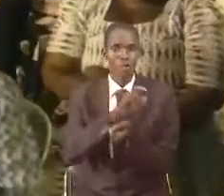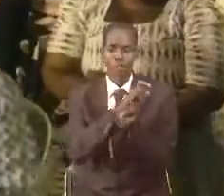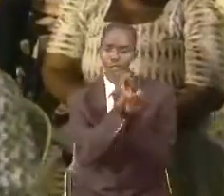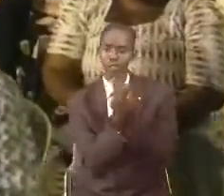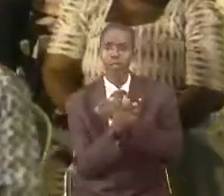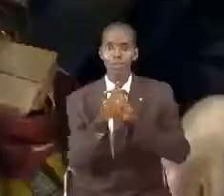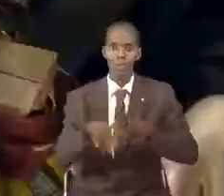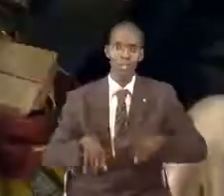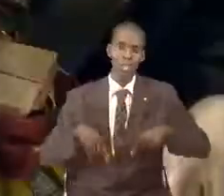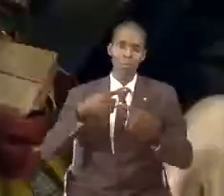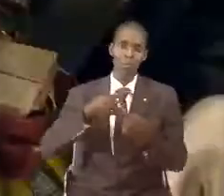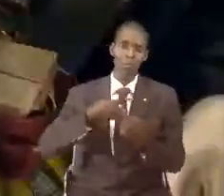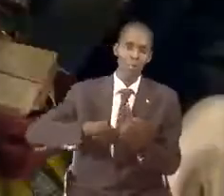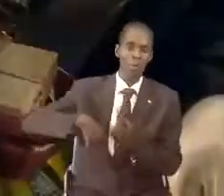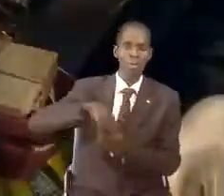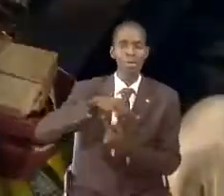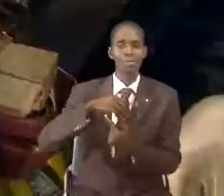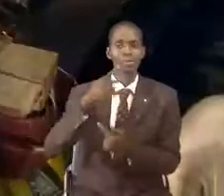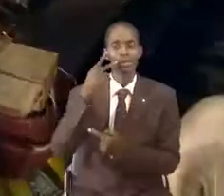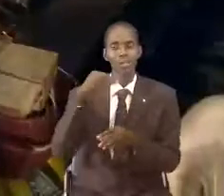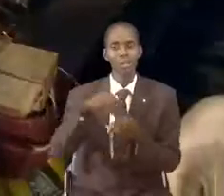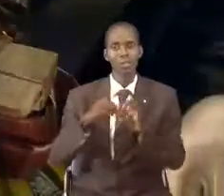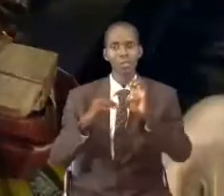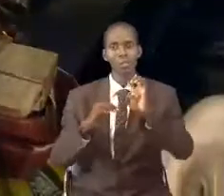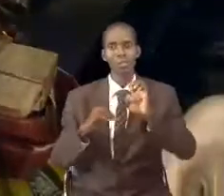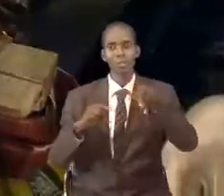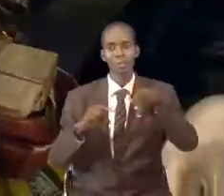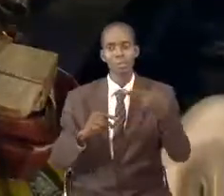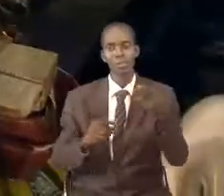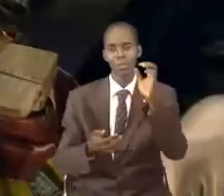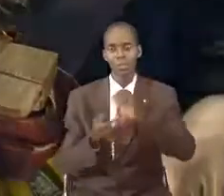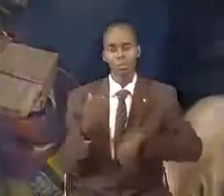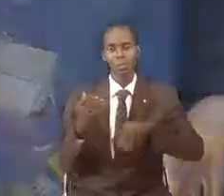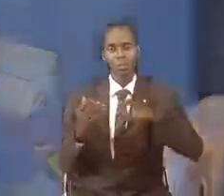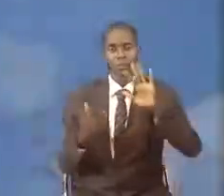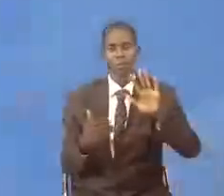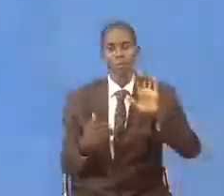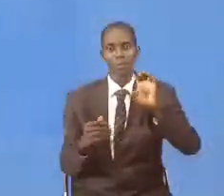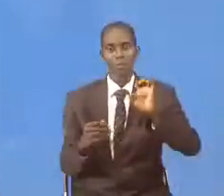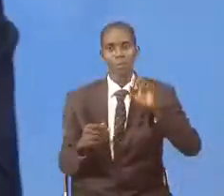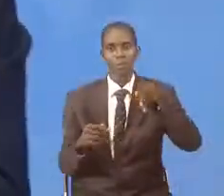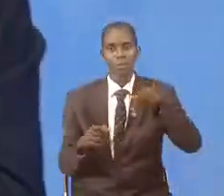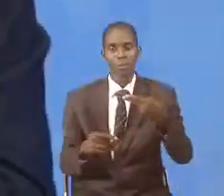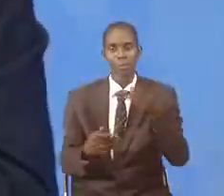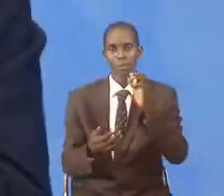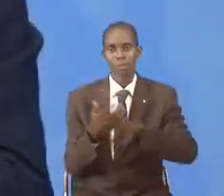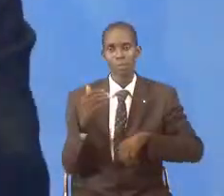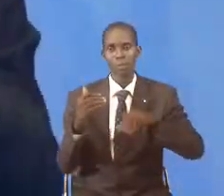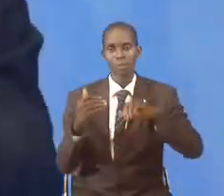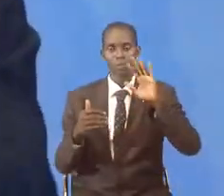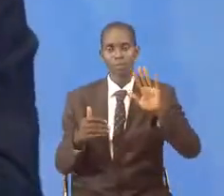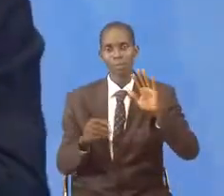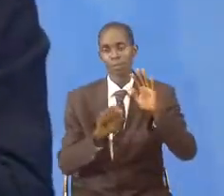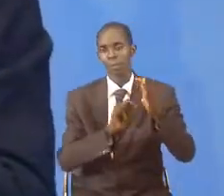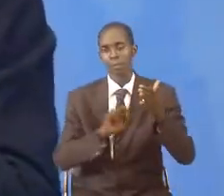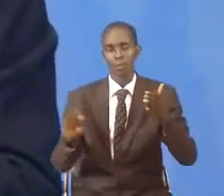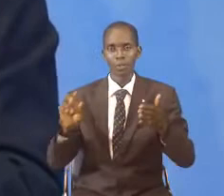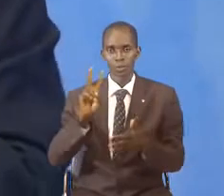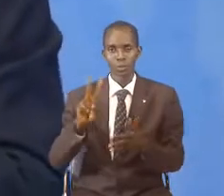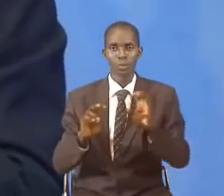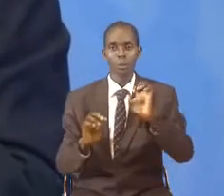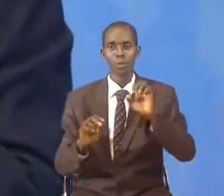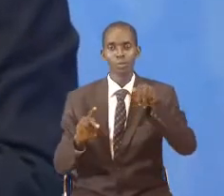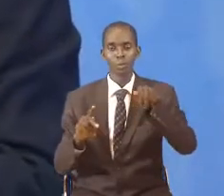saved. That love will turn your life around. Look at Ephesians chapter 5. Ephesians chapter